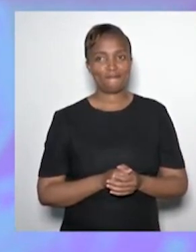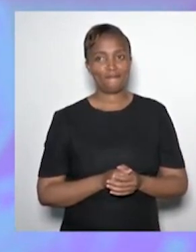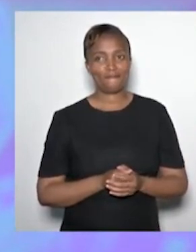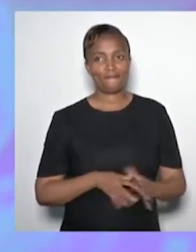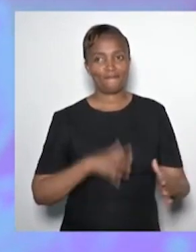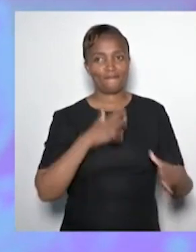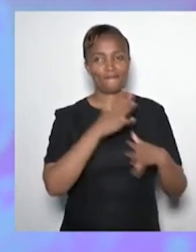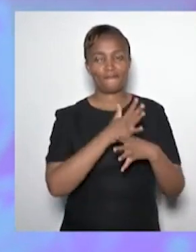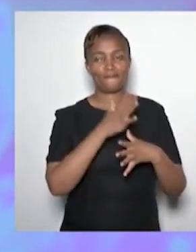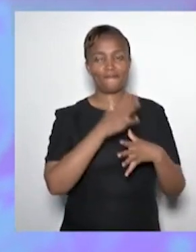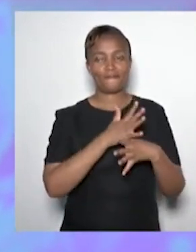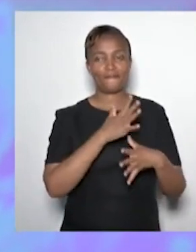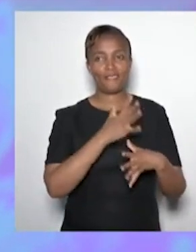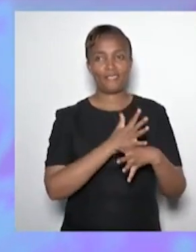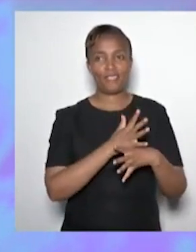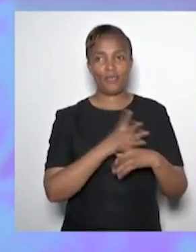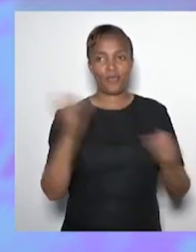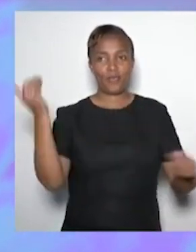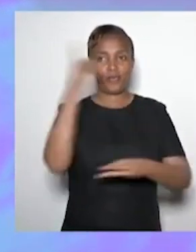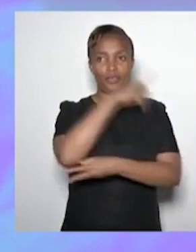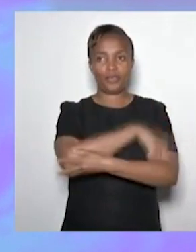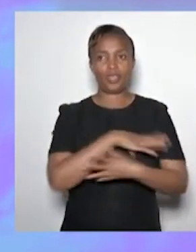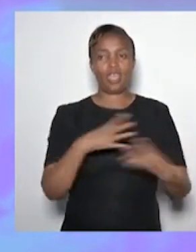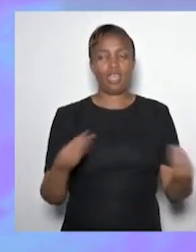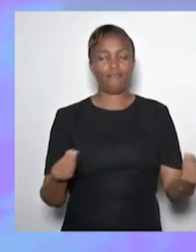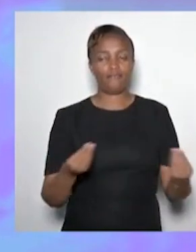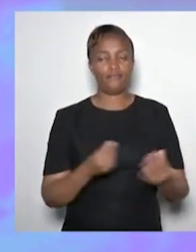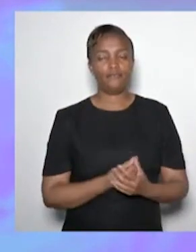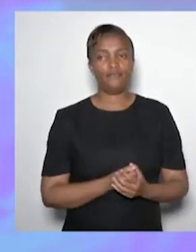Working while it is still day.